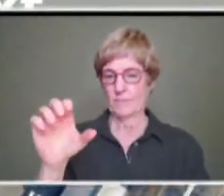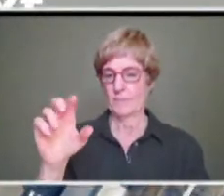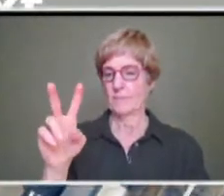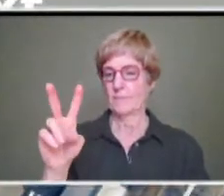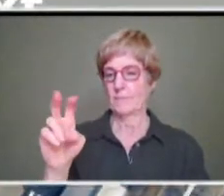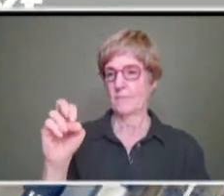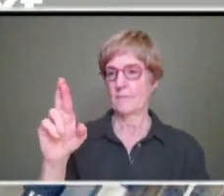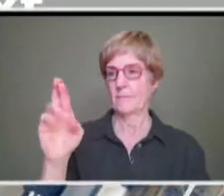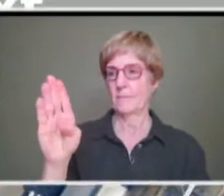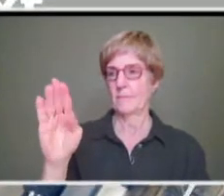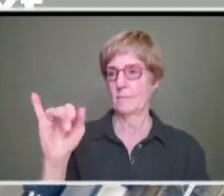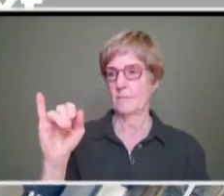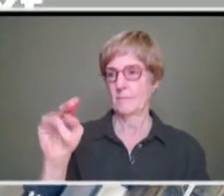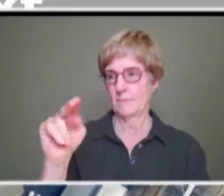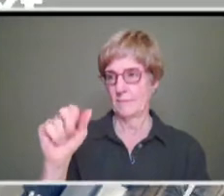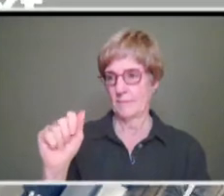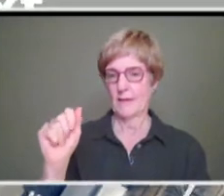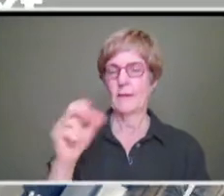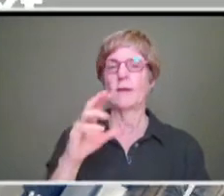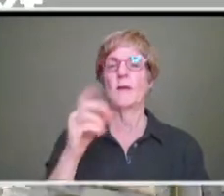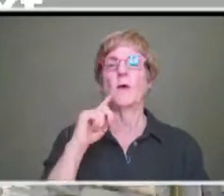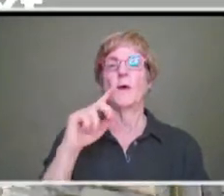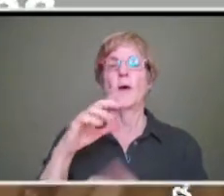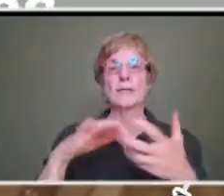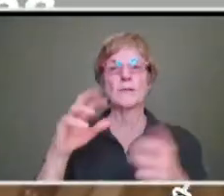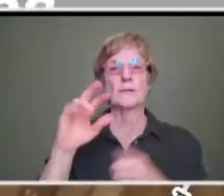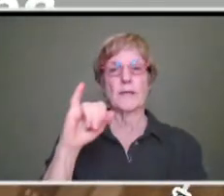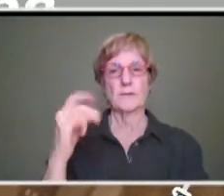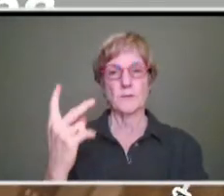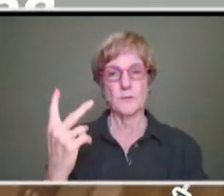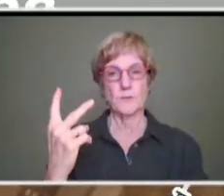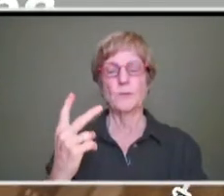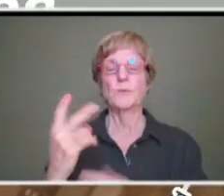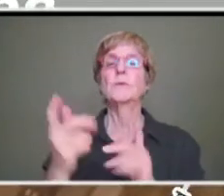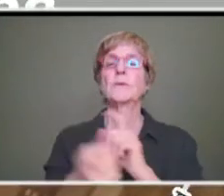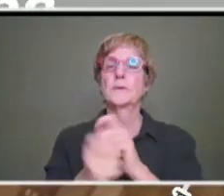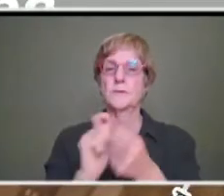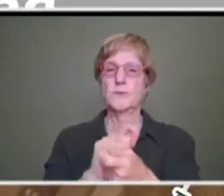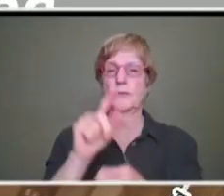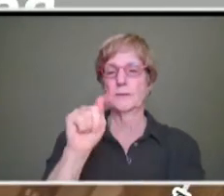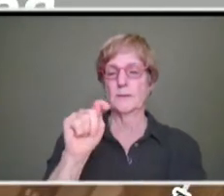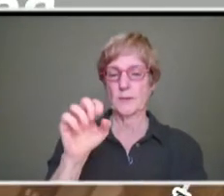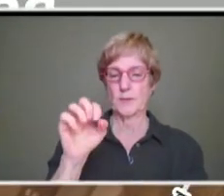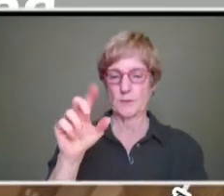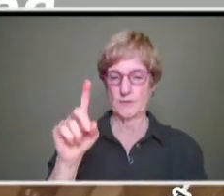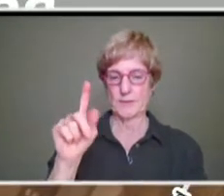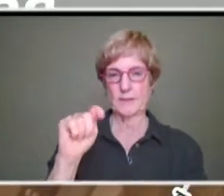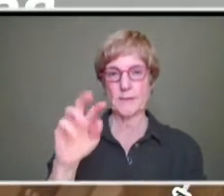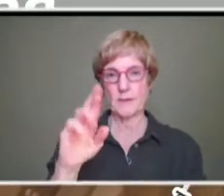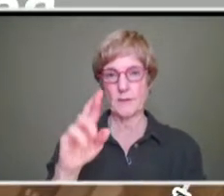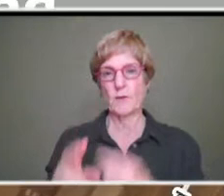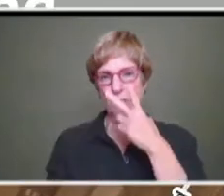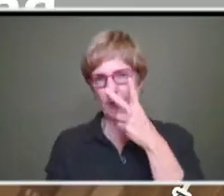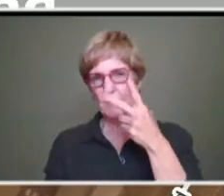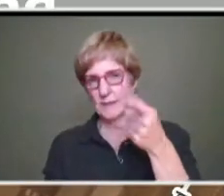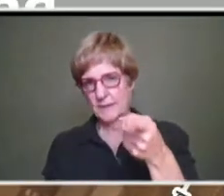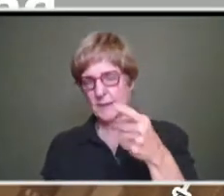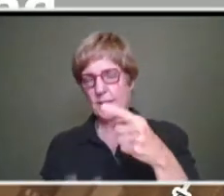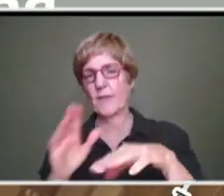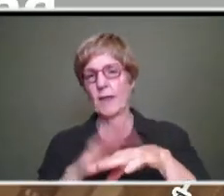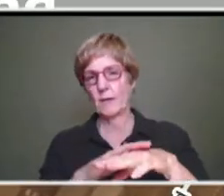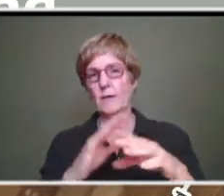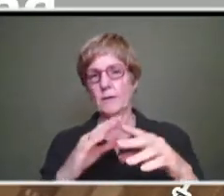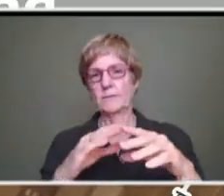it's currently zoned industrial I2 proposed Zone it would be t-o-d-tr you can see that existing along a lot of the